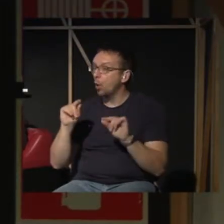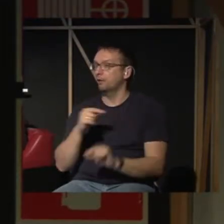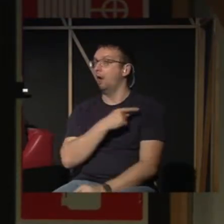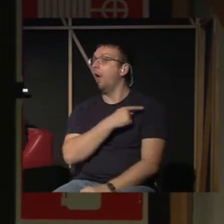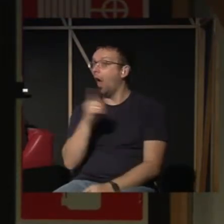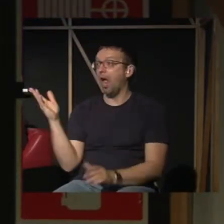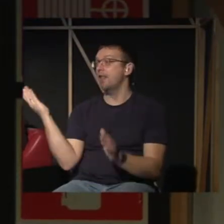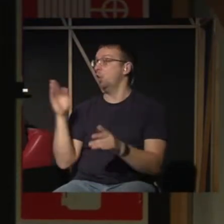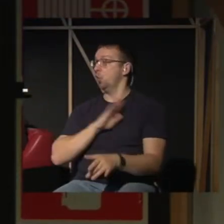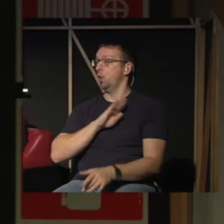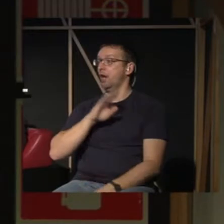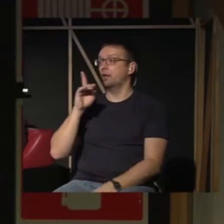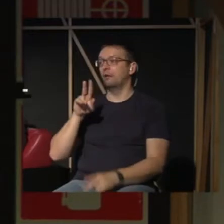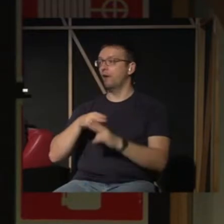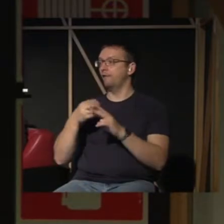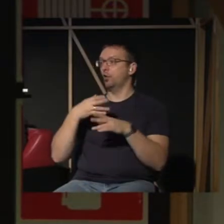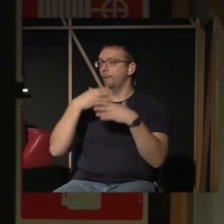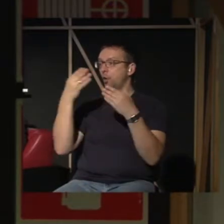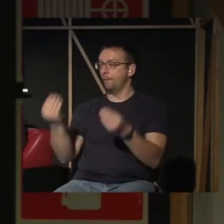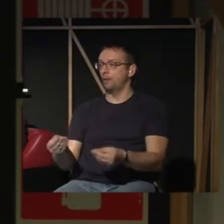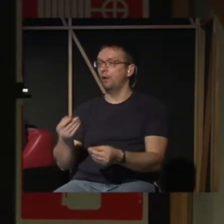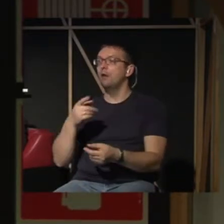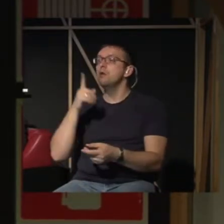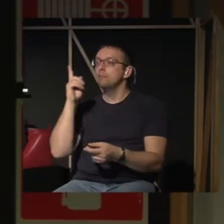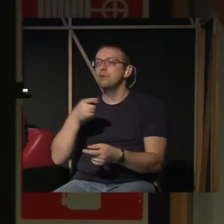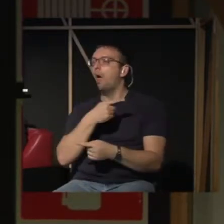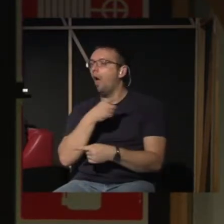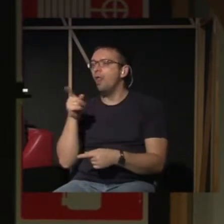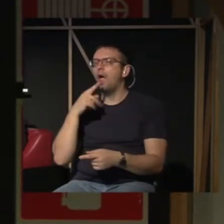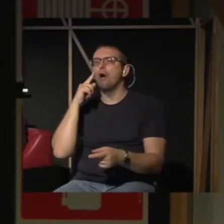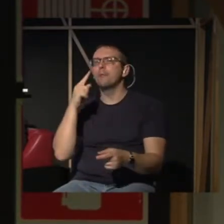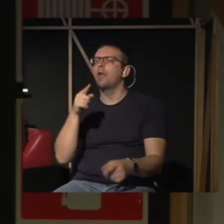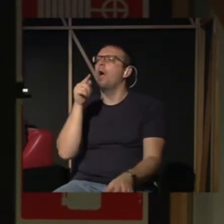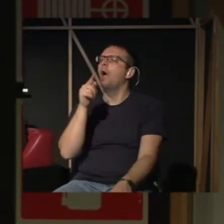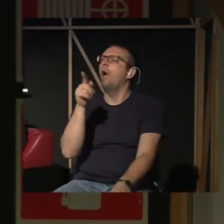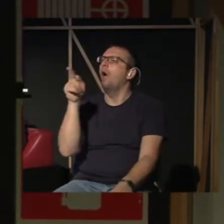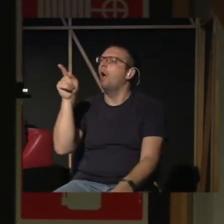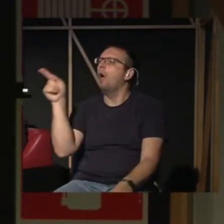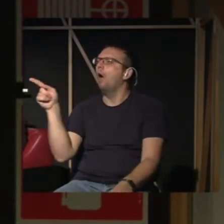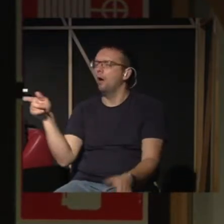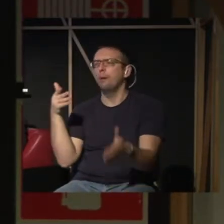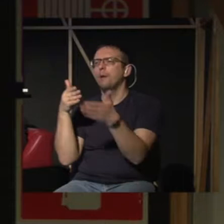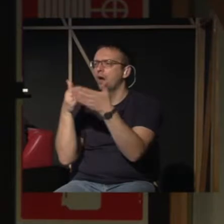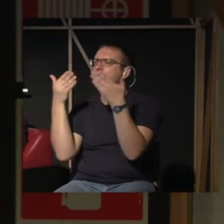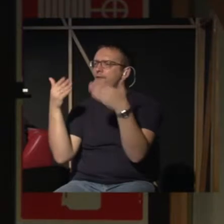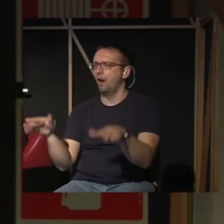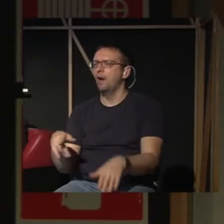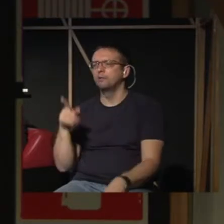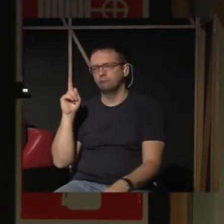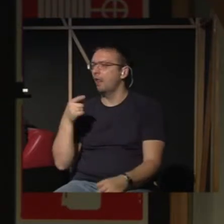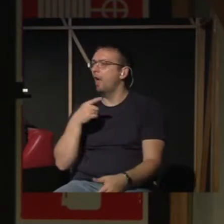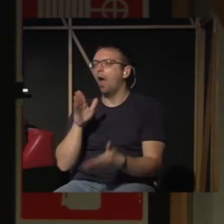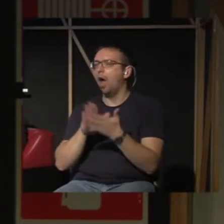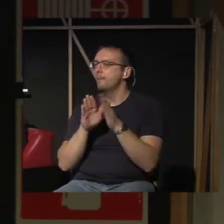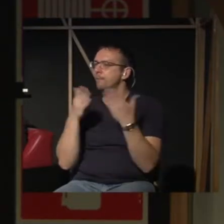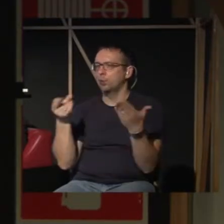12 other operational and strategic handbooks. We also had a number of other mechanisms that we worked with, again, just to make sure